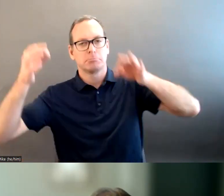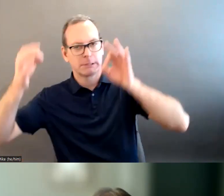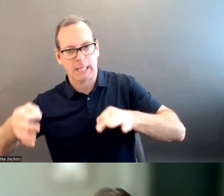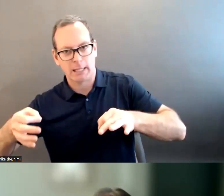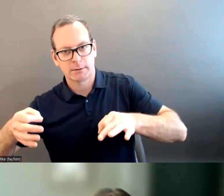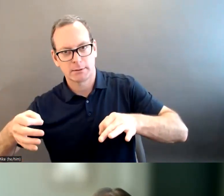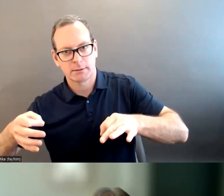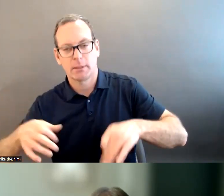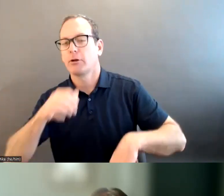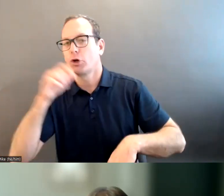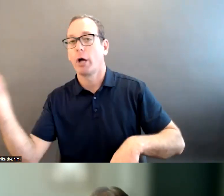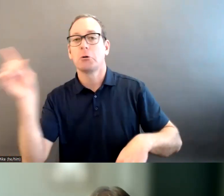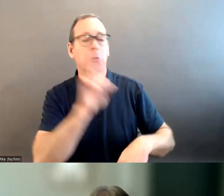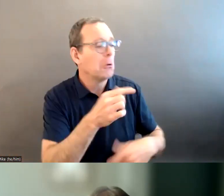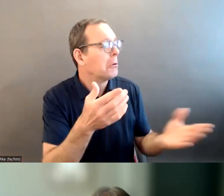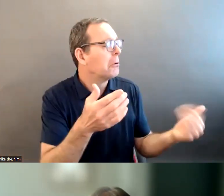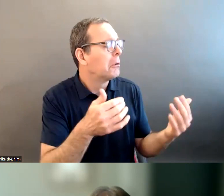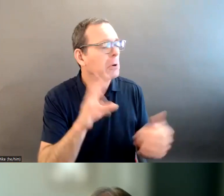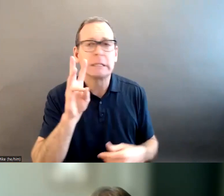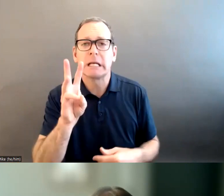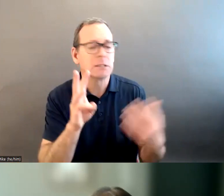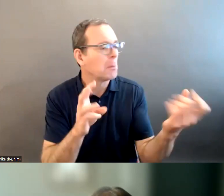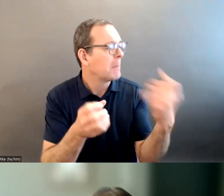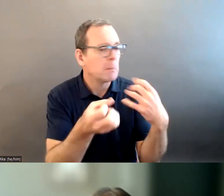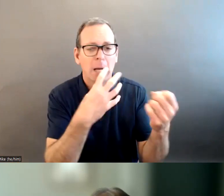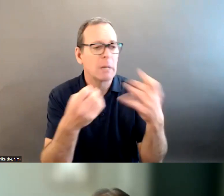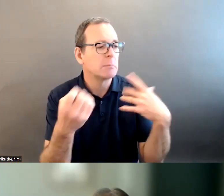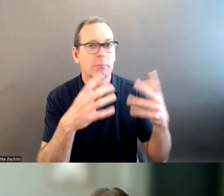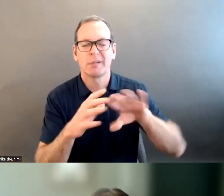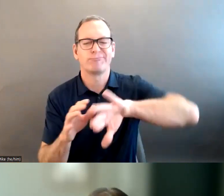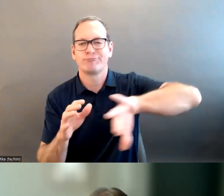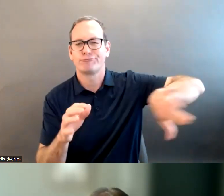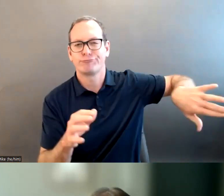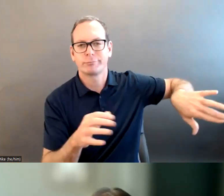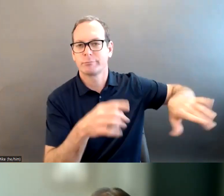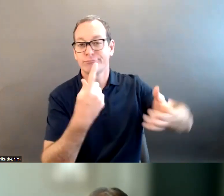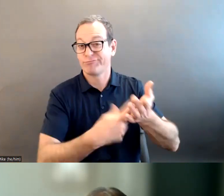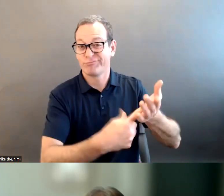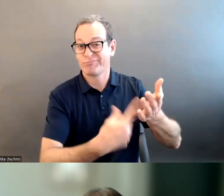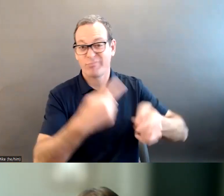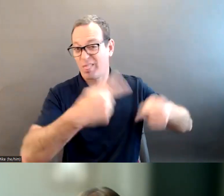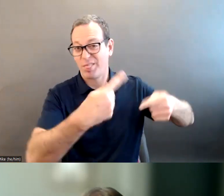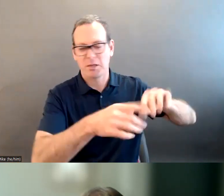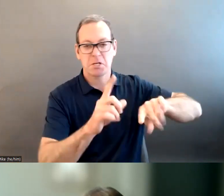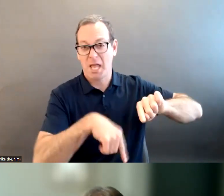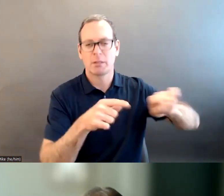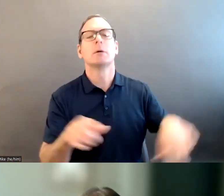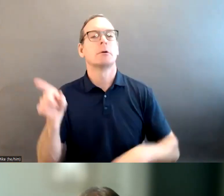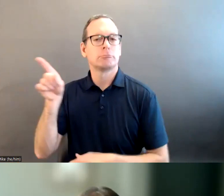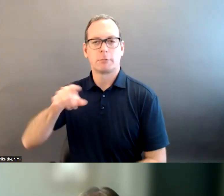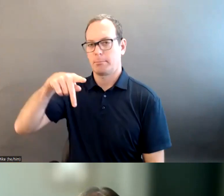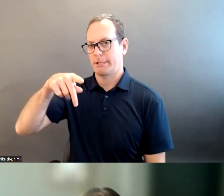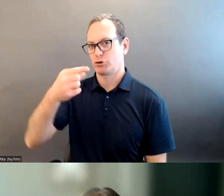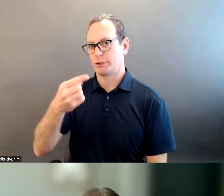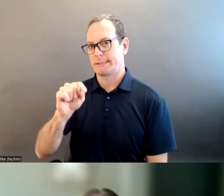hearing all their sides. It means the public guardian talks to the doctor and makes the best decision they can based on the information the